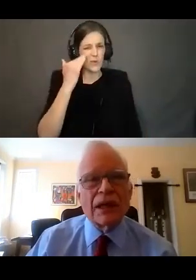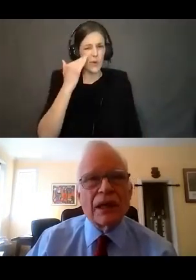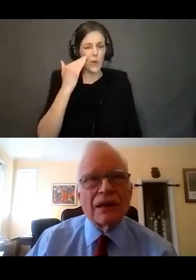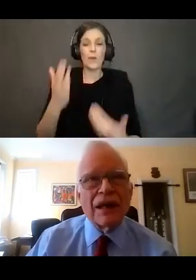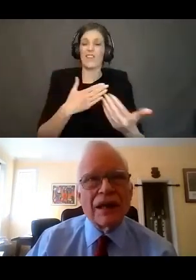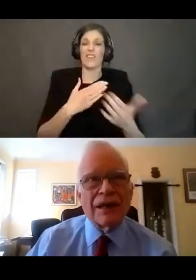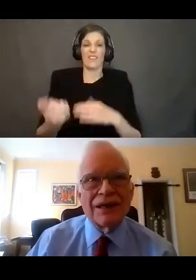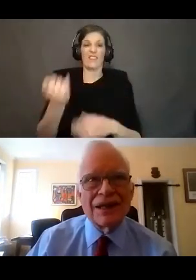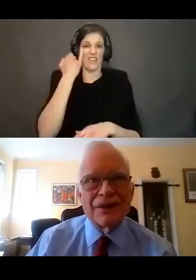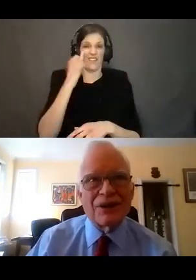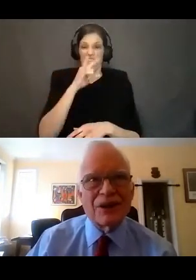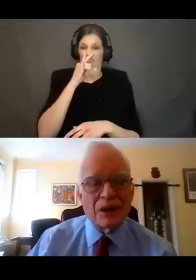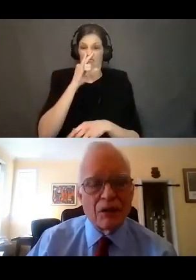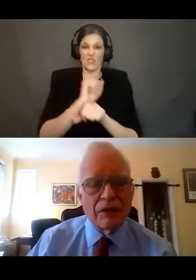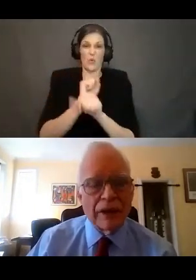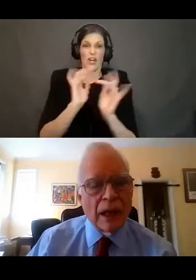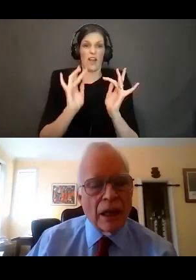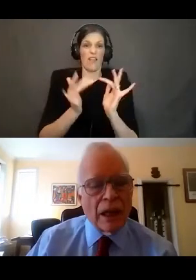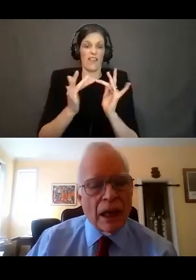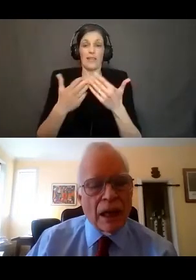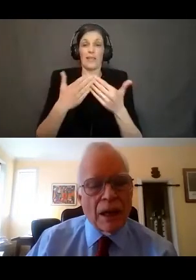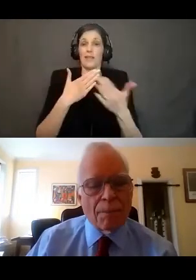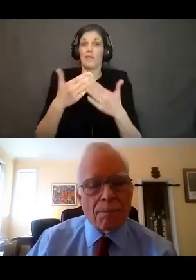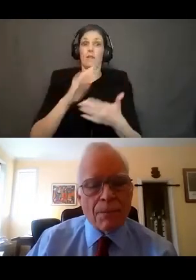kids are working online, even under COVID,